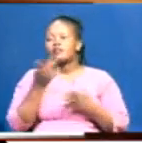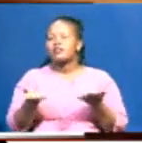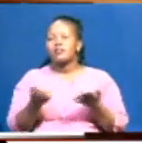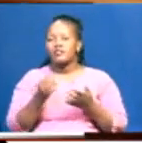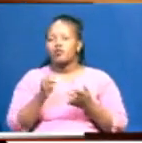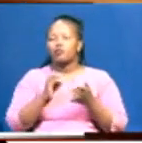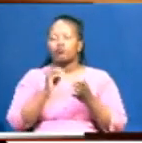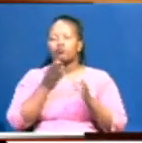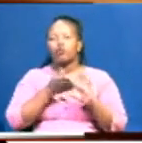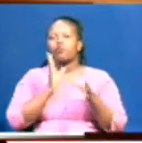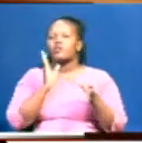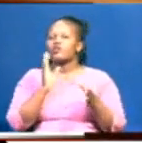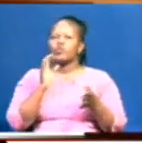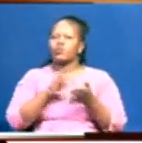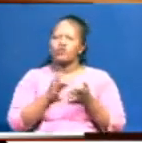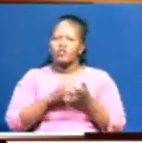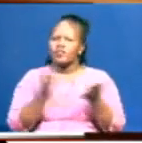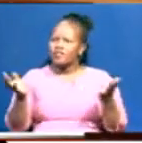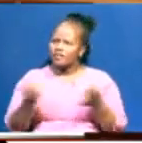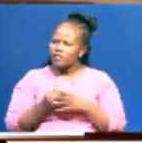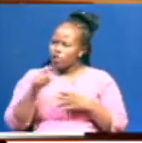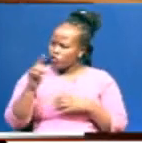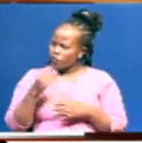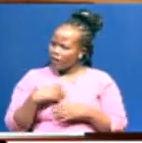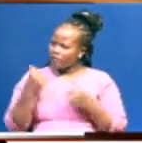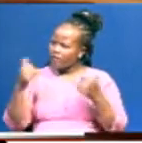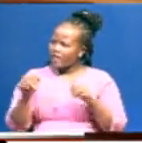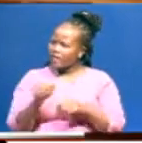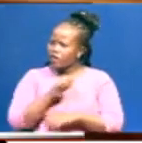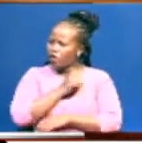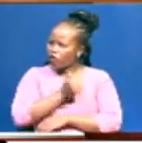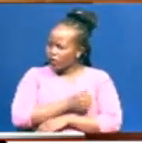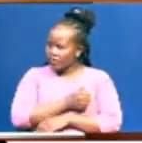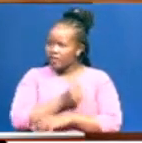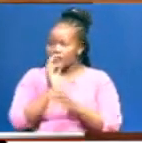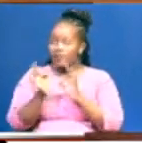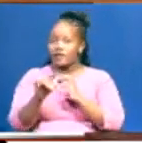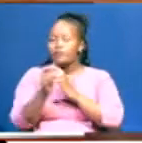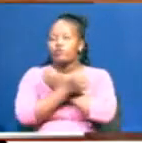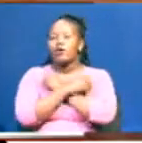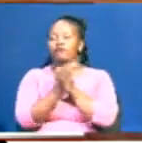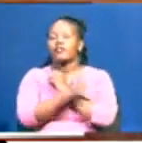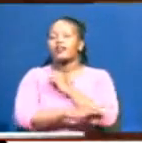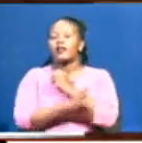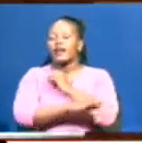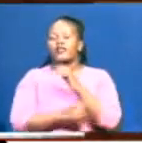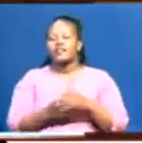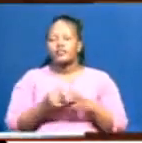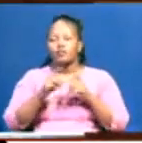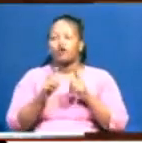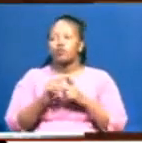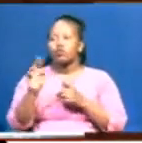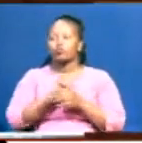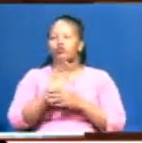that person. Would you not take the moral authority yourself, at least to help this country, and resign from your position and say,